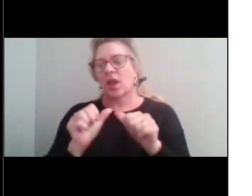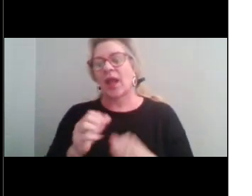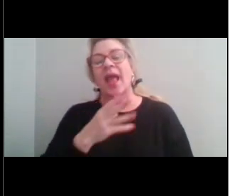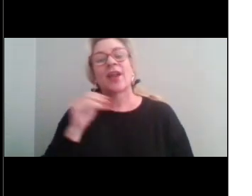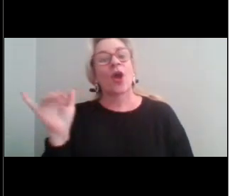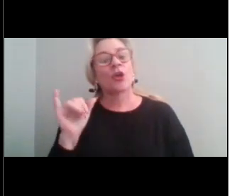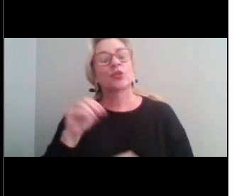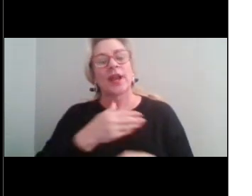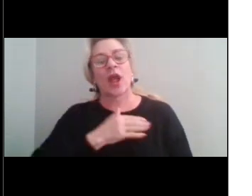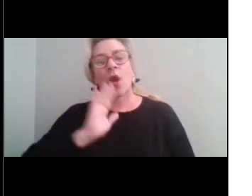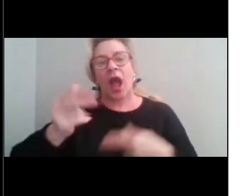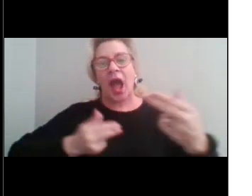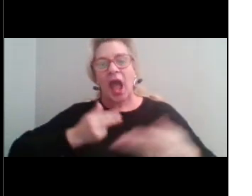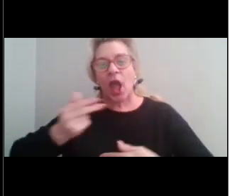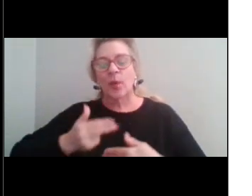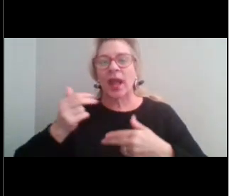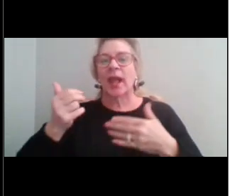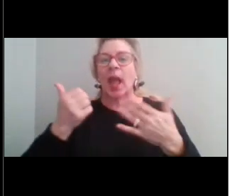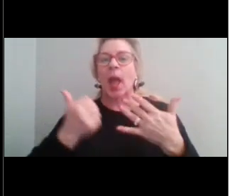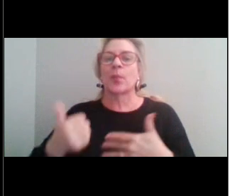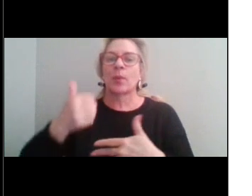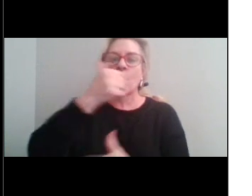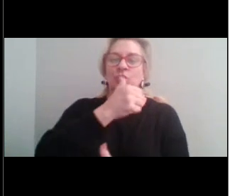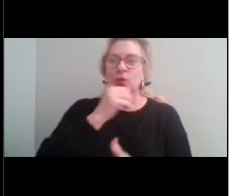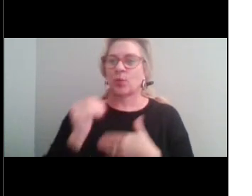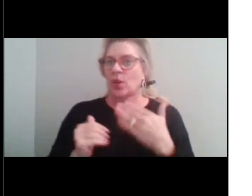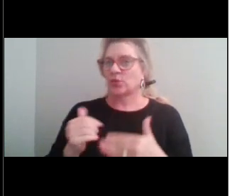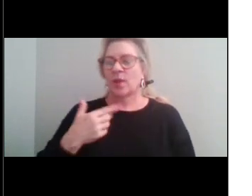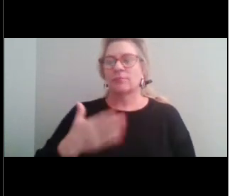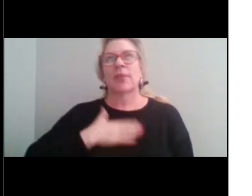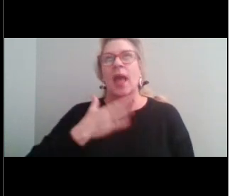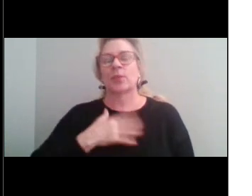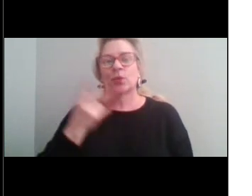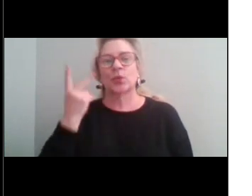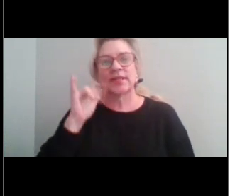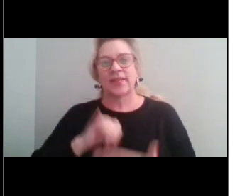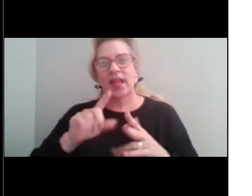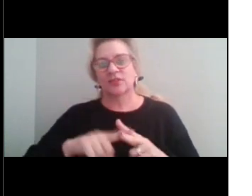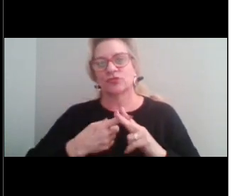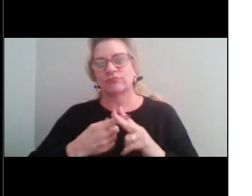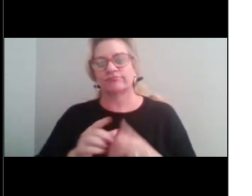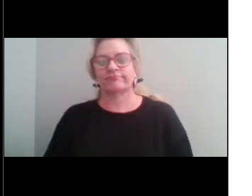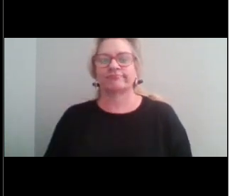promotional process. So very pleased to see that launched. Next slide.